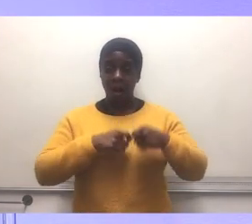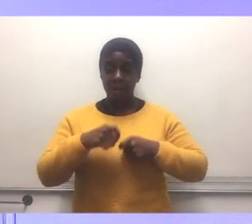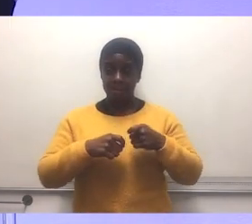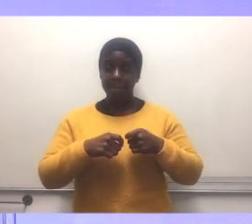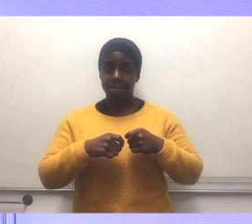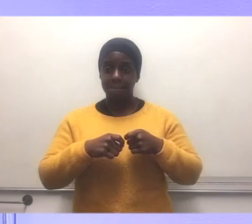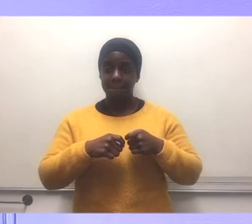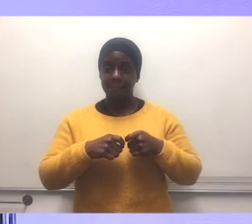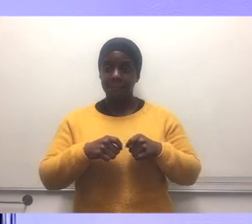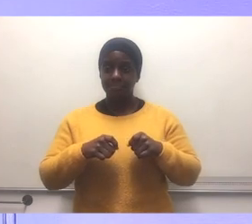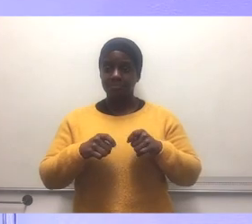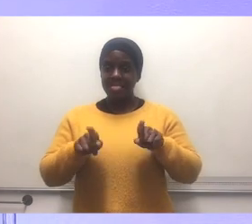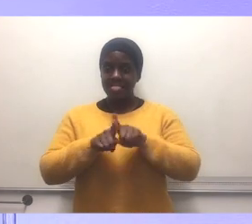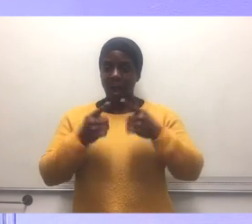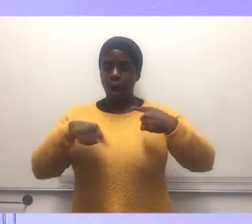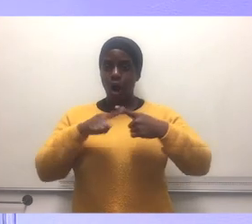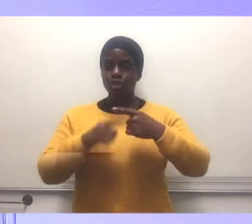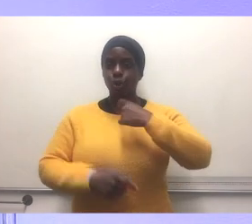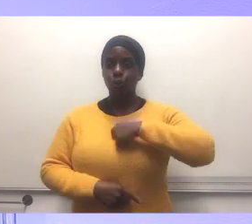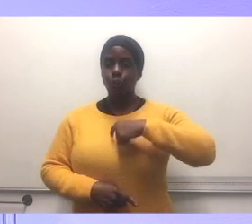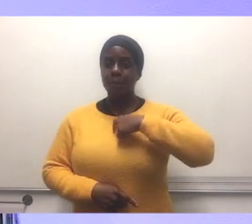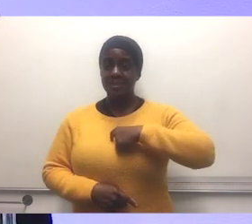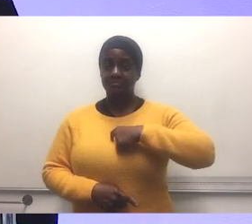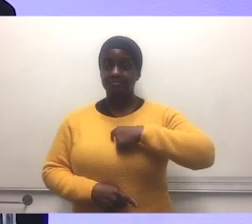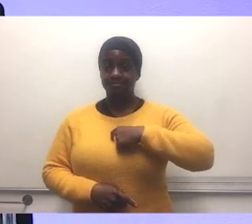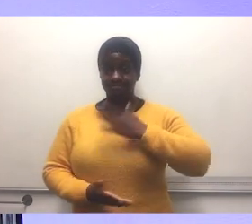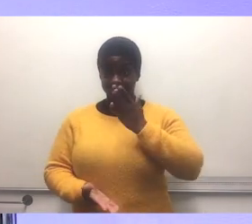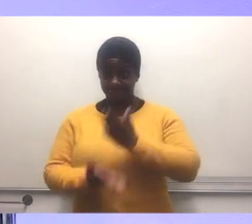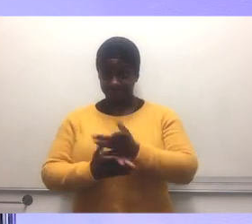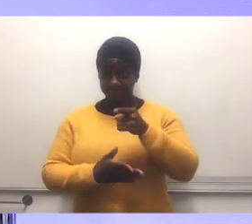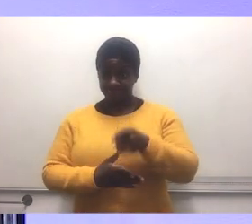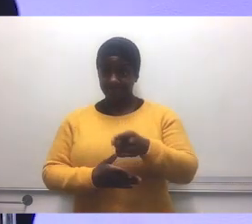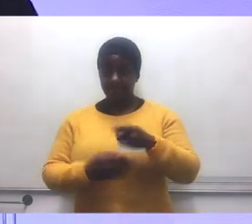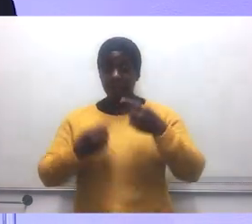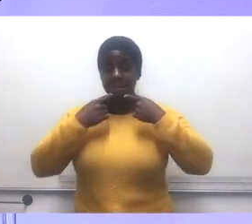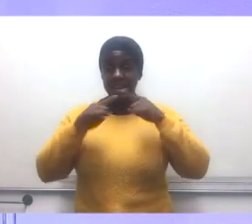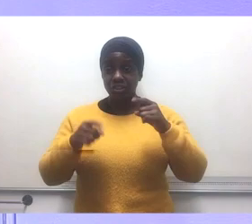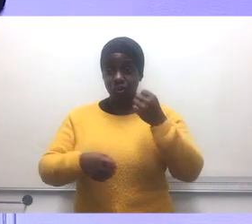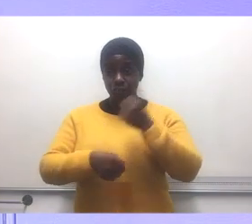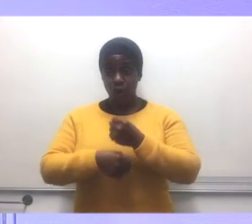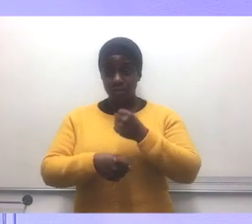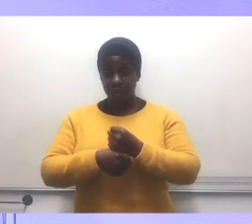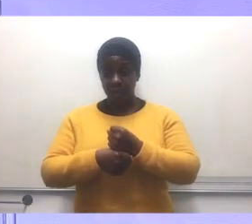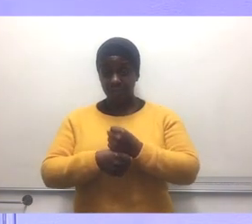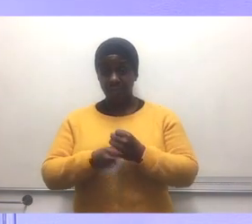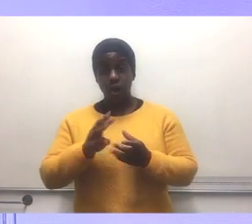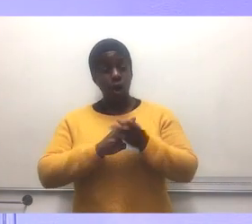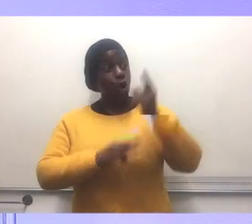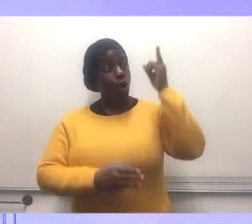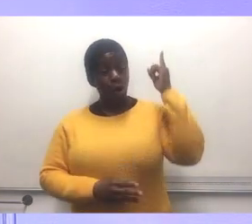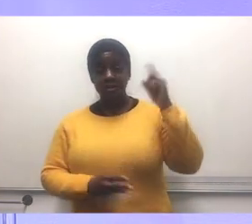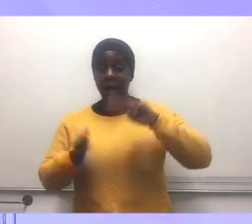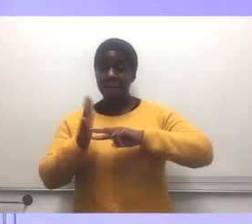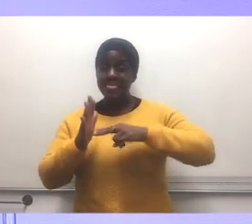us. That's the message of the gospel tonight. That God had a